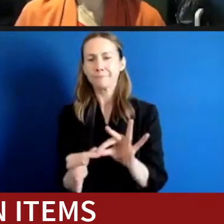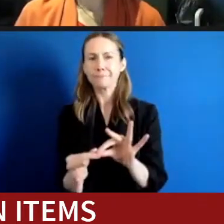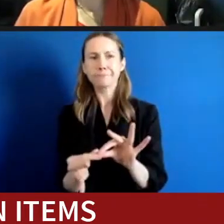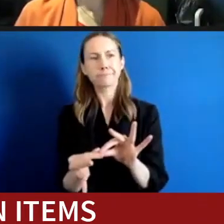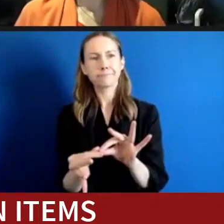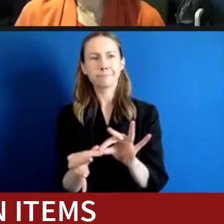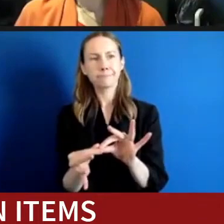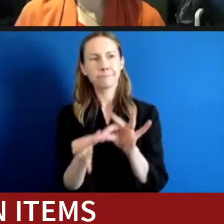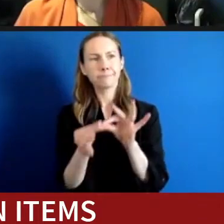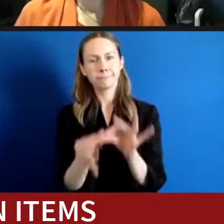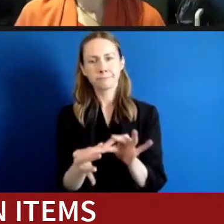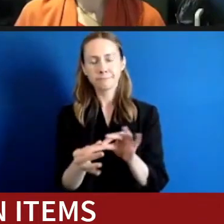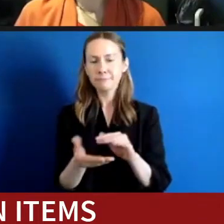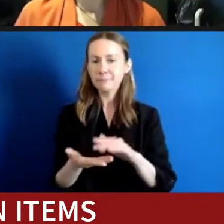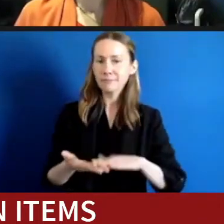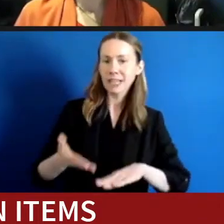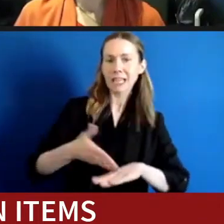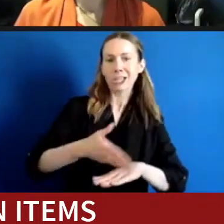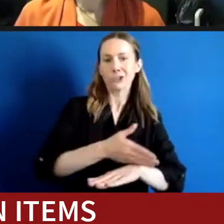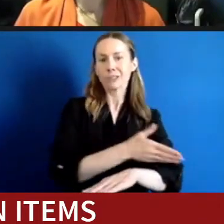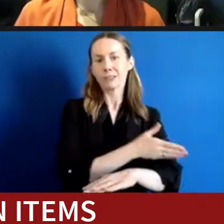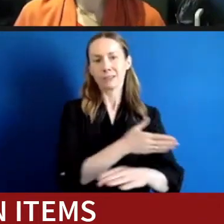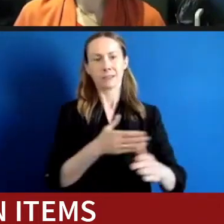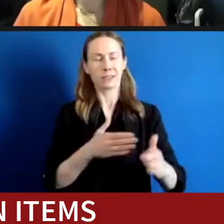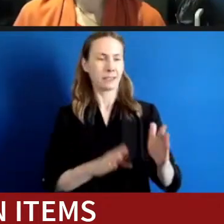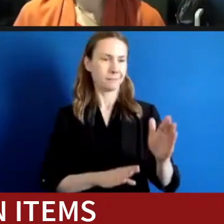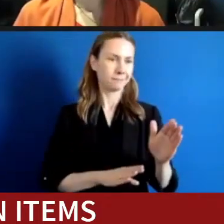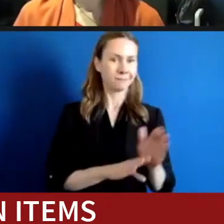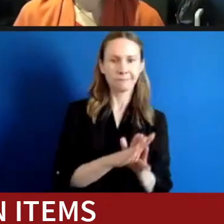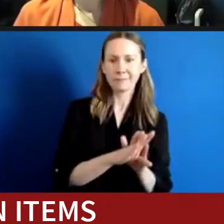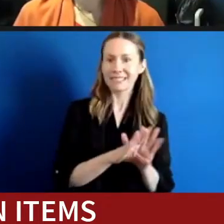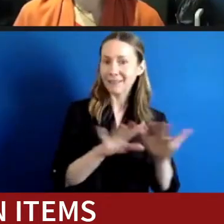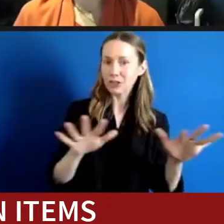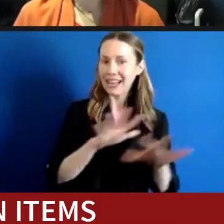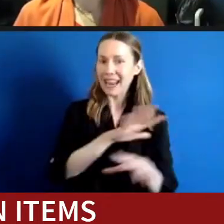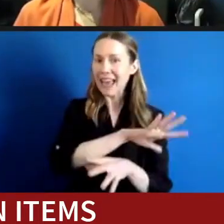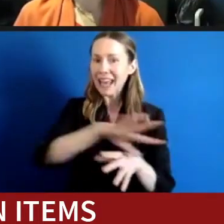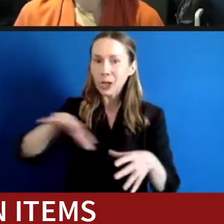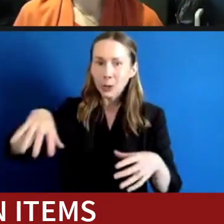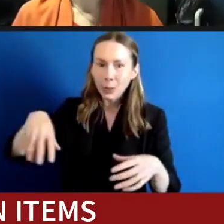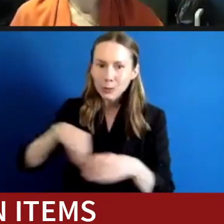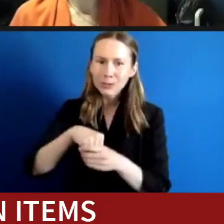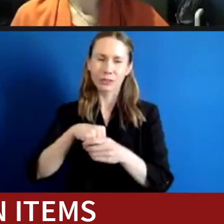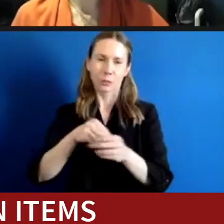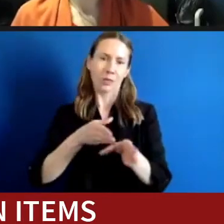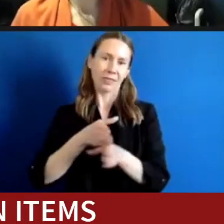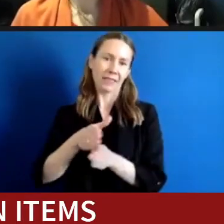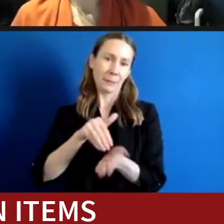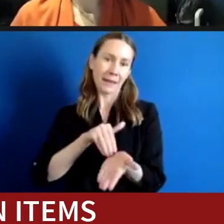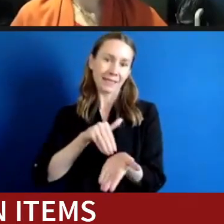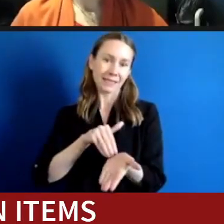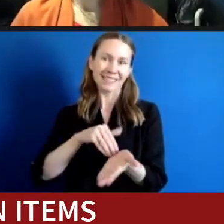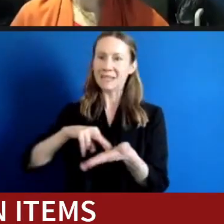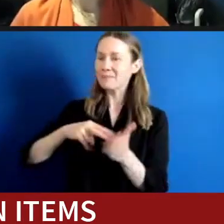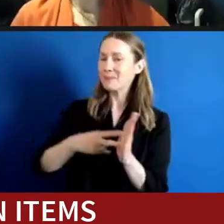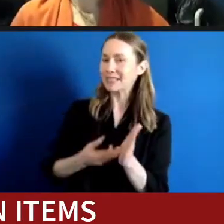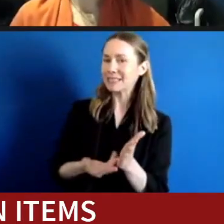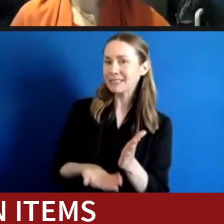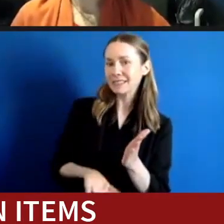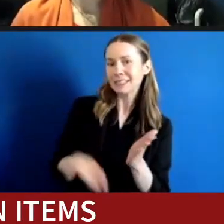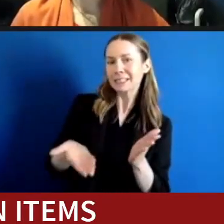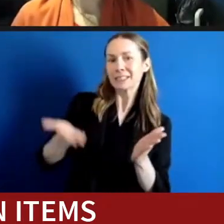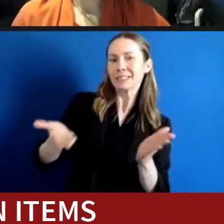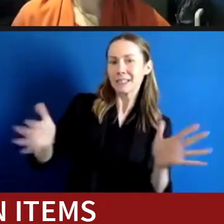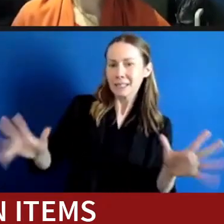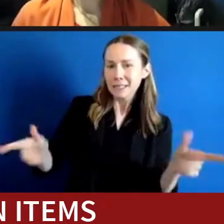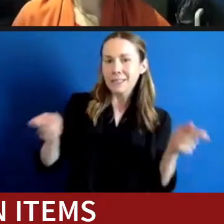to increasing diversity and inclusion within medicine. And that means increasing representation